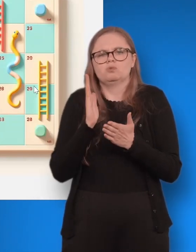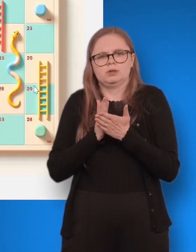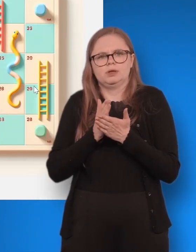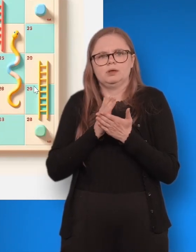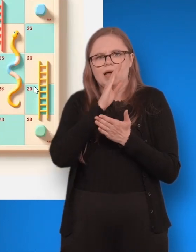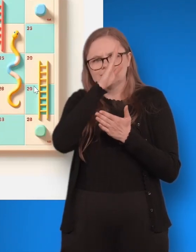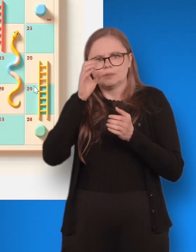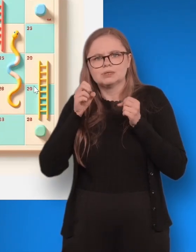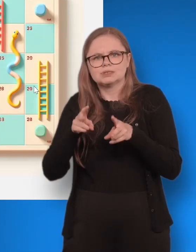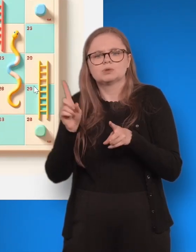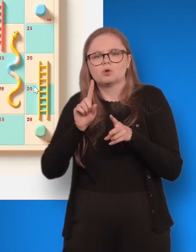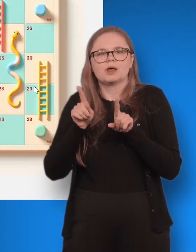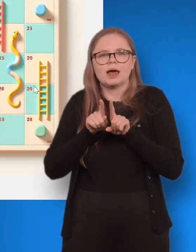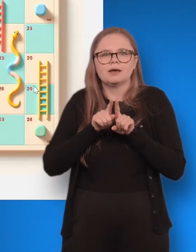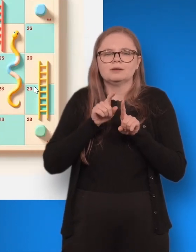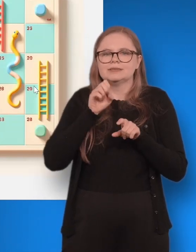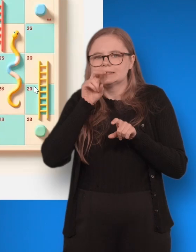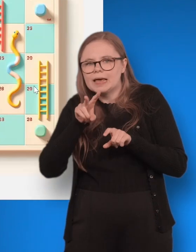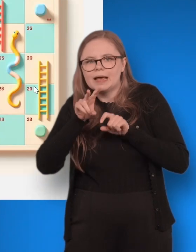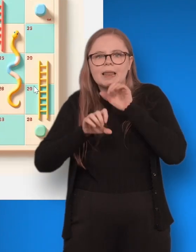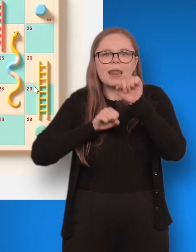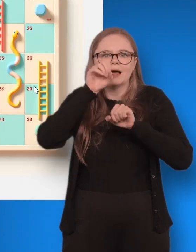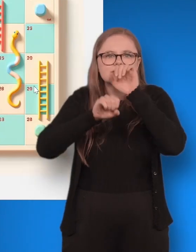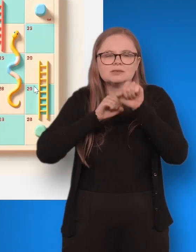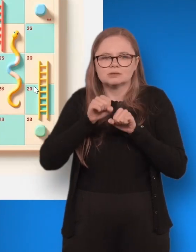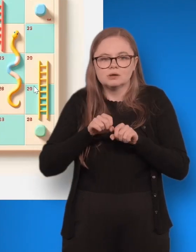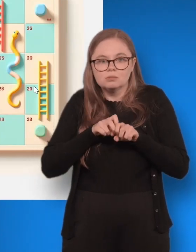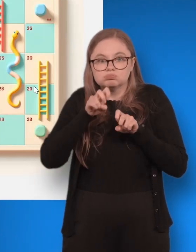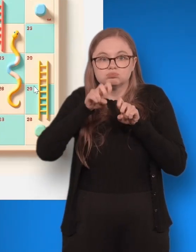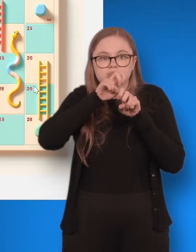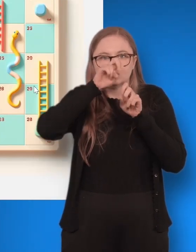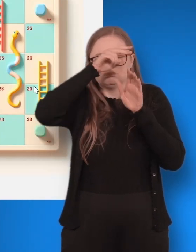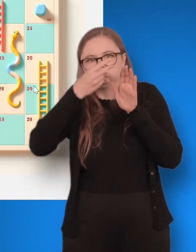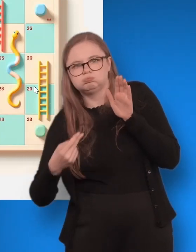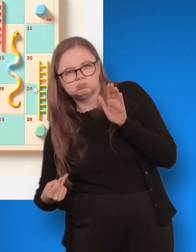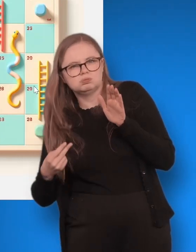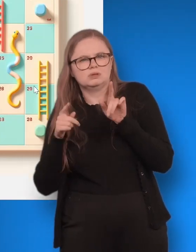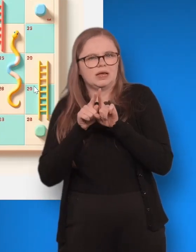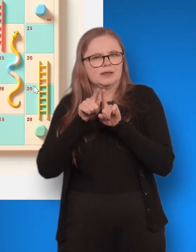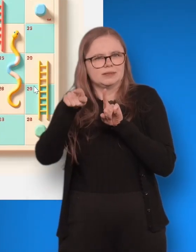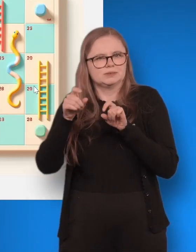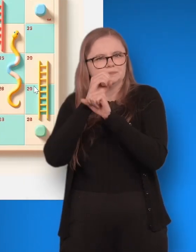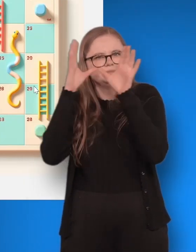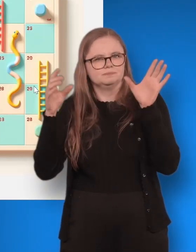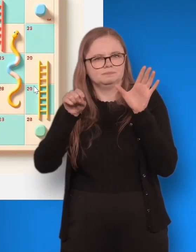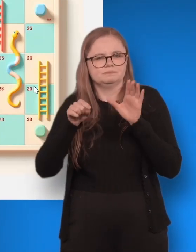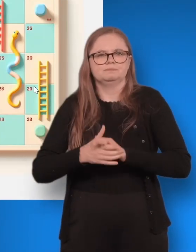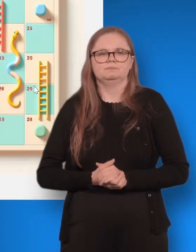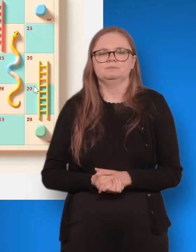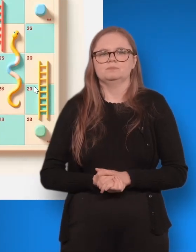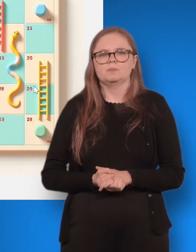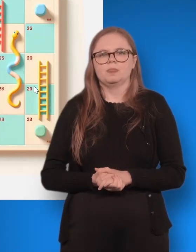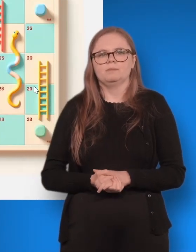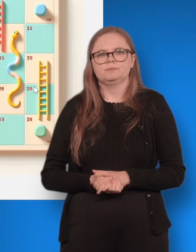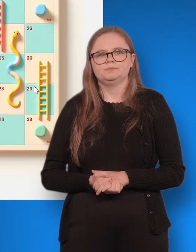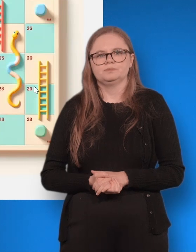it's a game of academic chutes and ladders, or snakes and ladders. They note that the